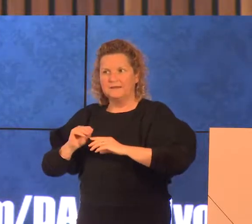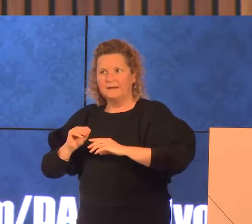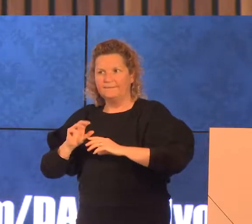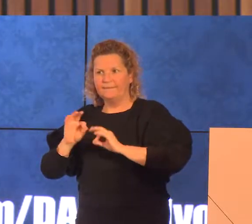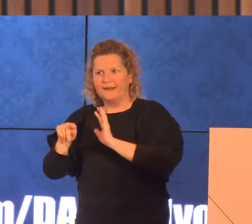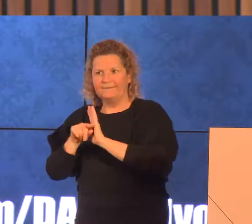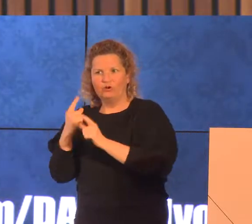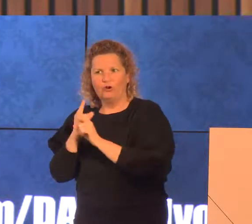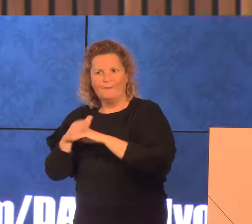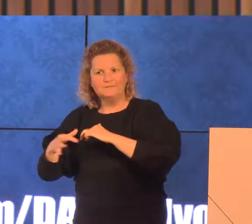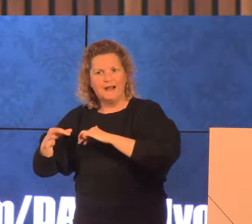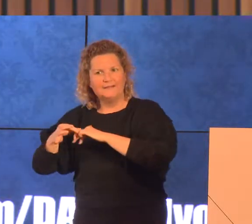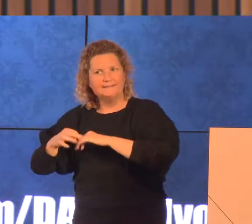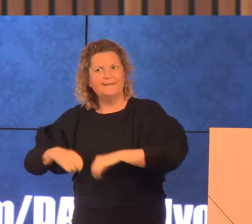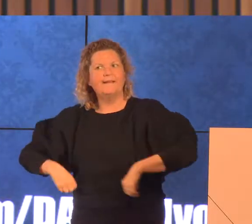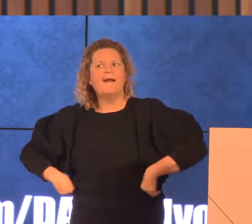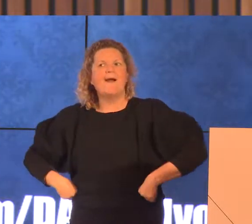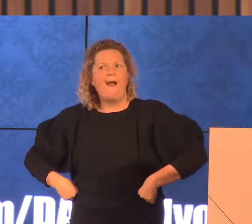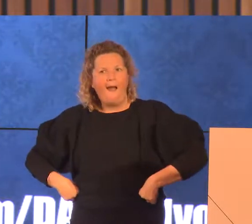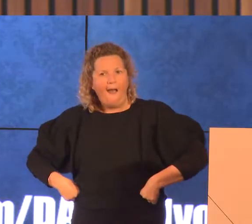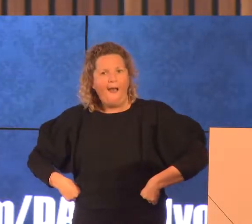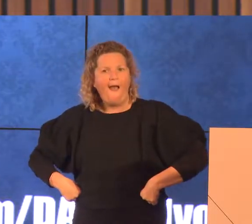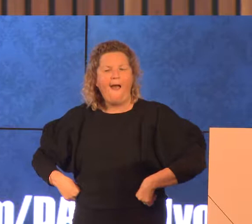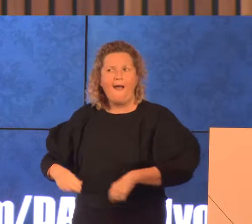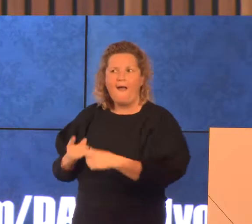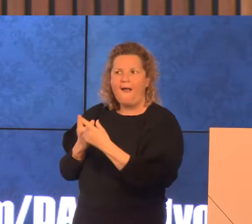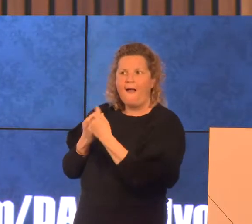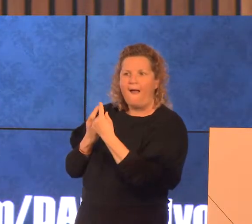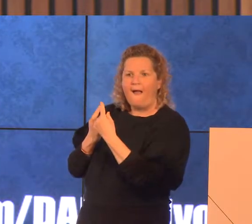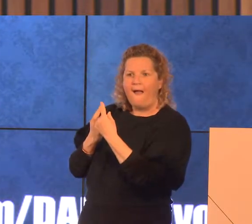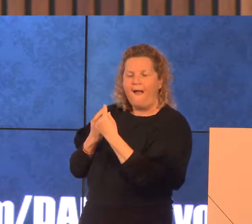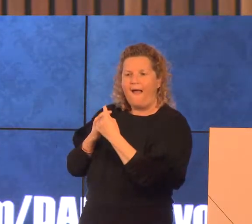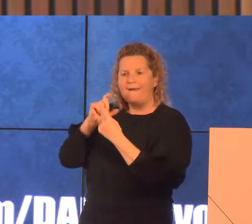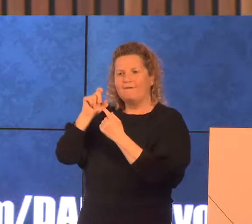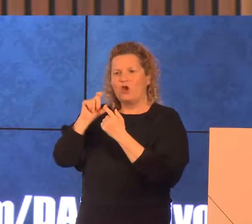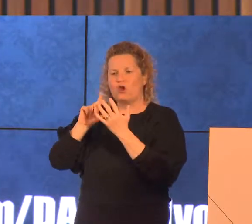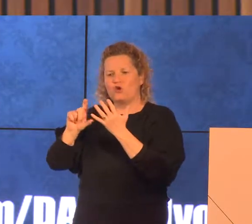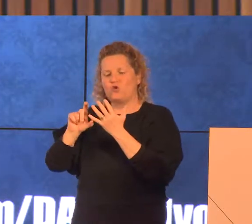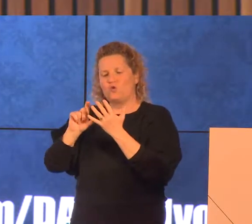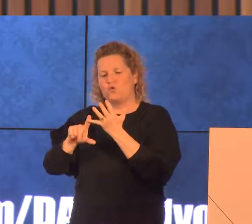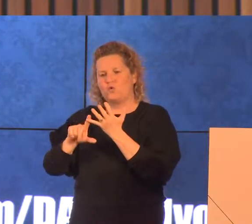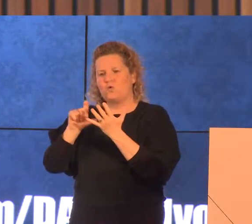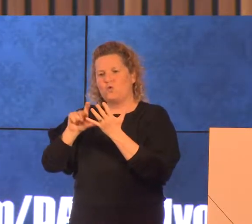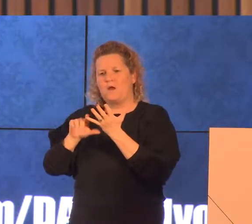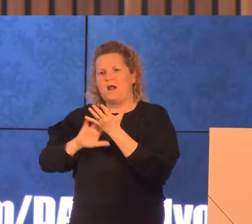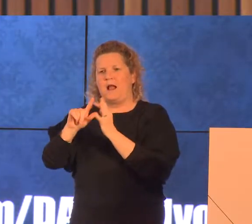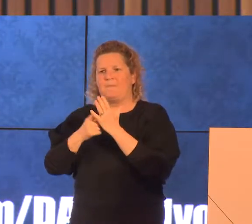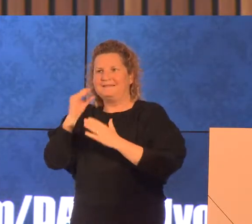I thought, you know, I got some valuable advice over a cucumber sandwich, if you don't mind.